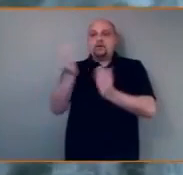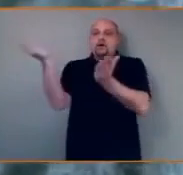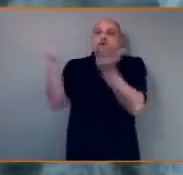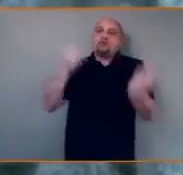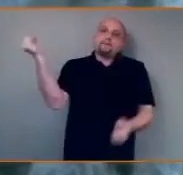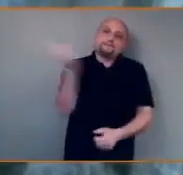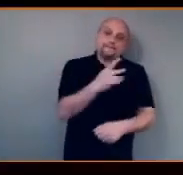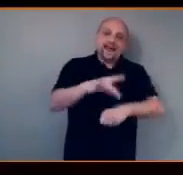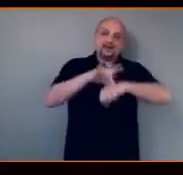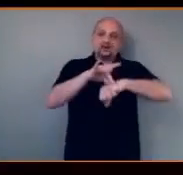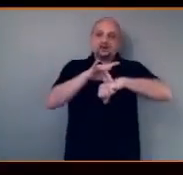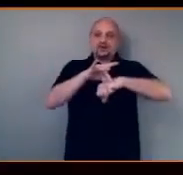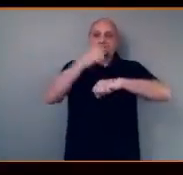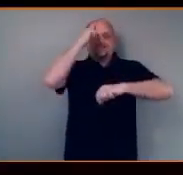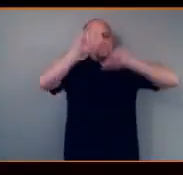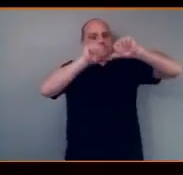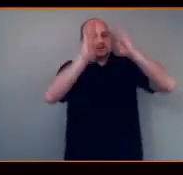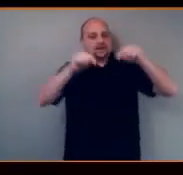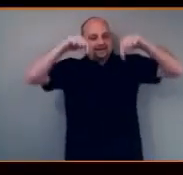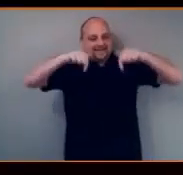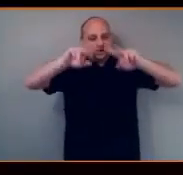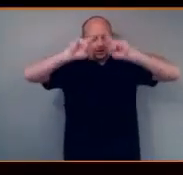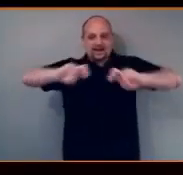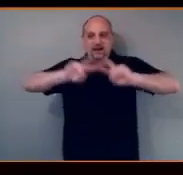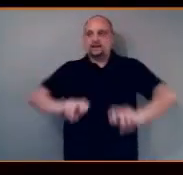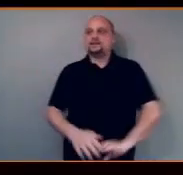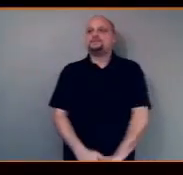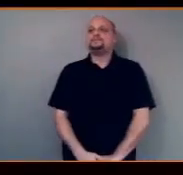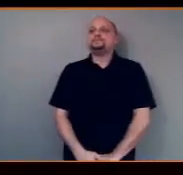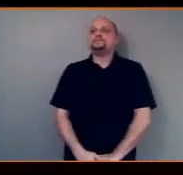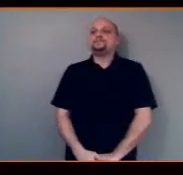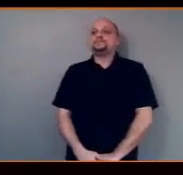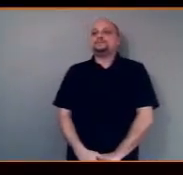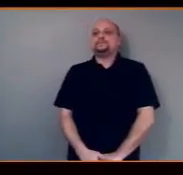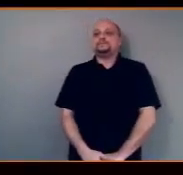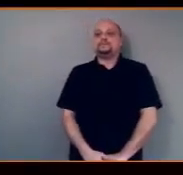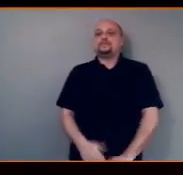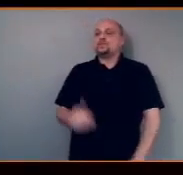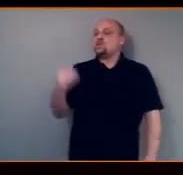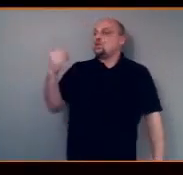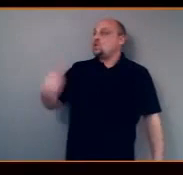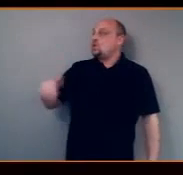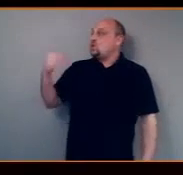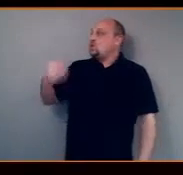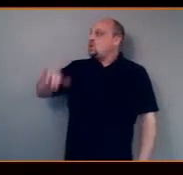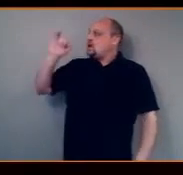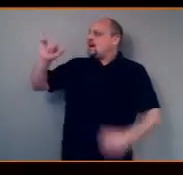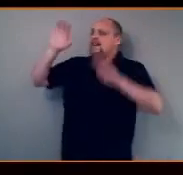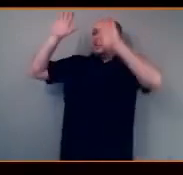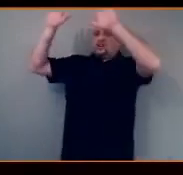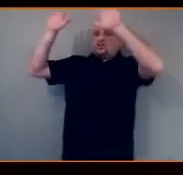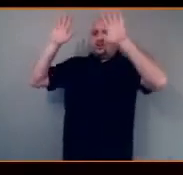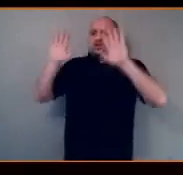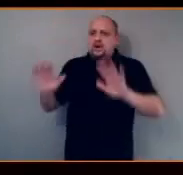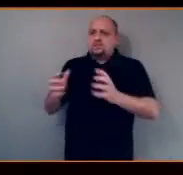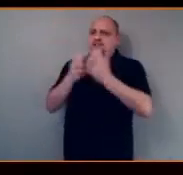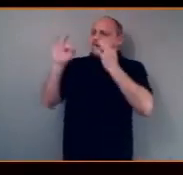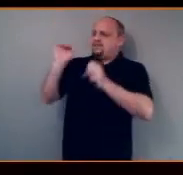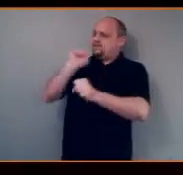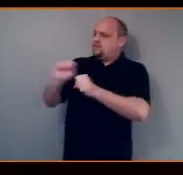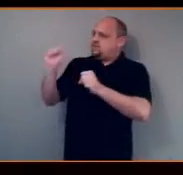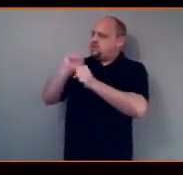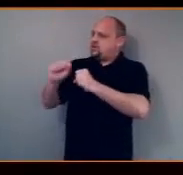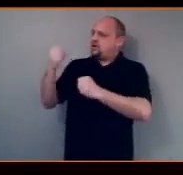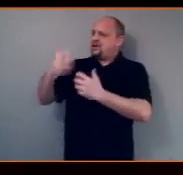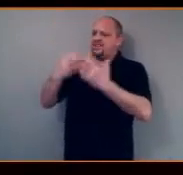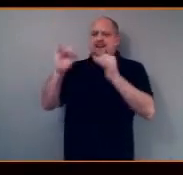Earth for the scientists here to be able to analyze them. Yeah, that is an incredible feat of engineering and an international